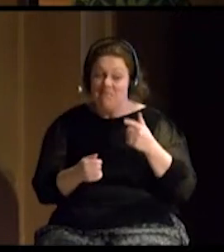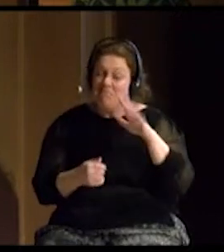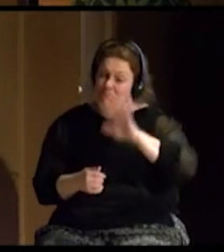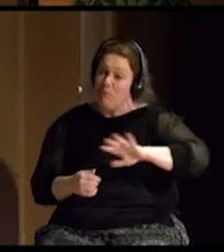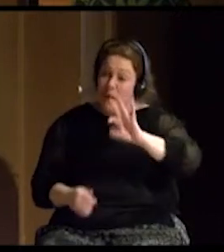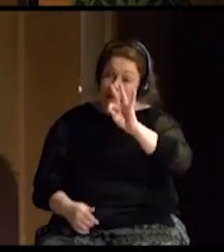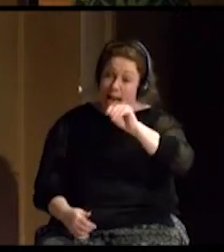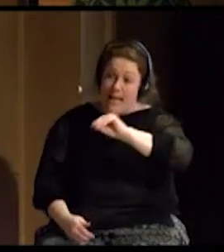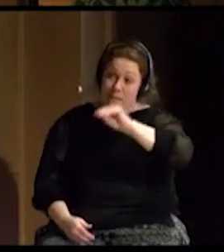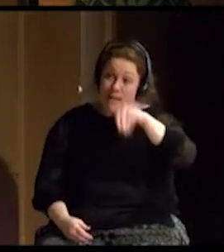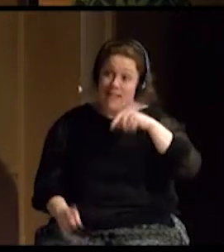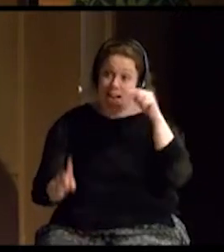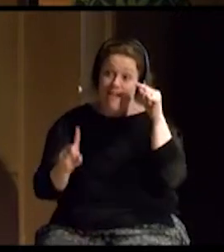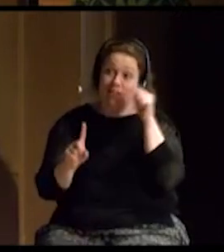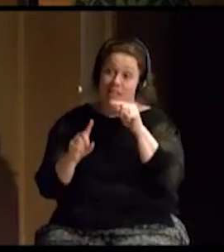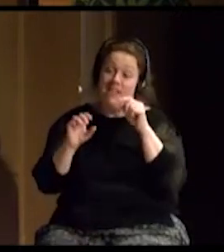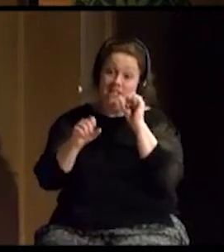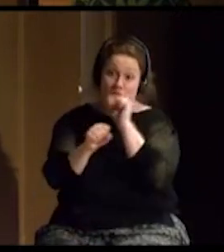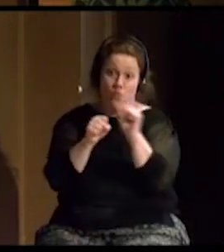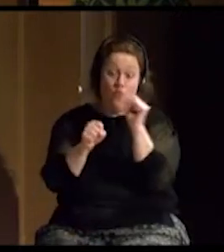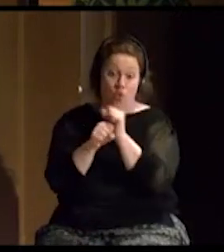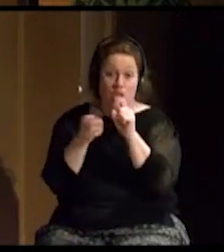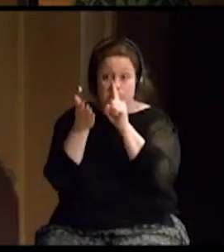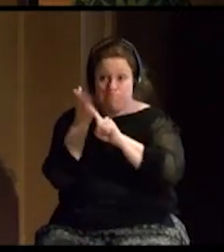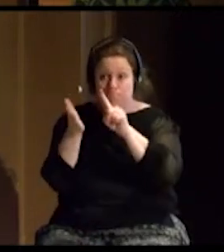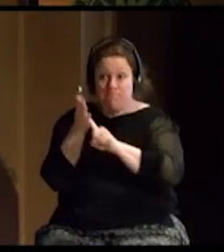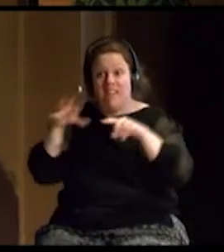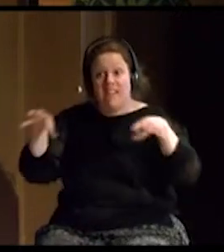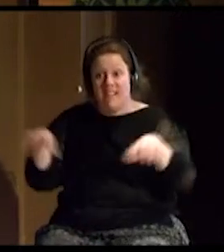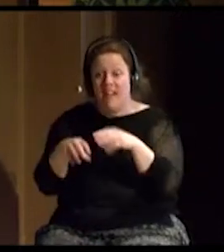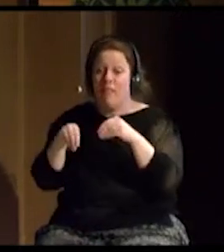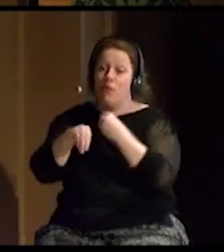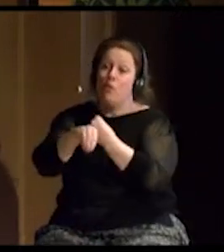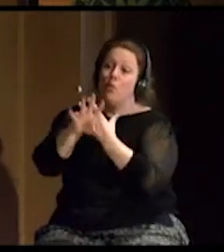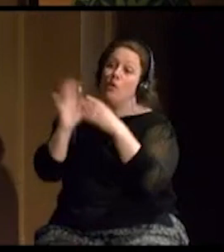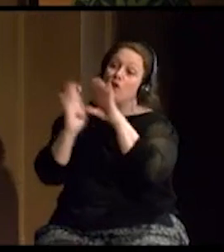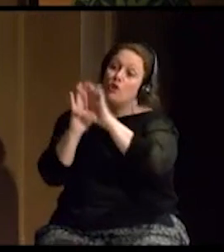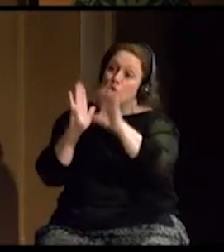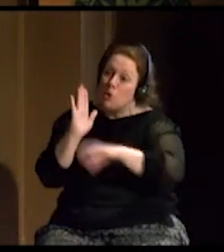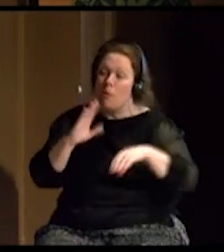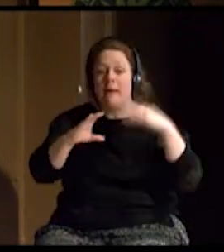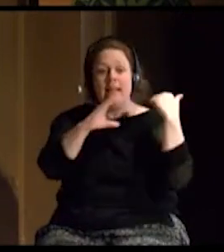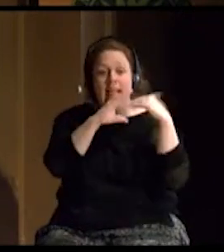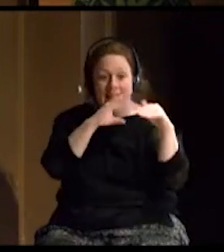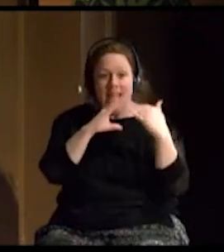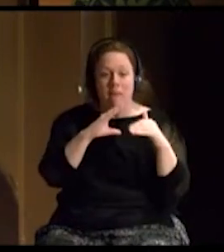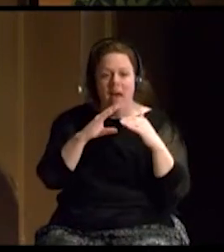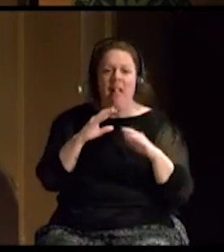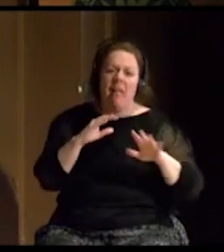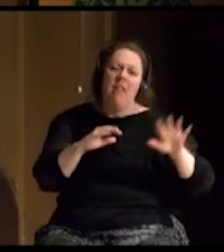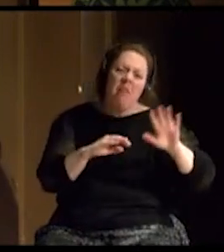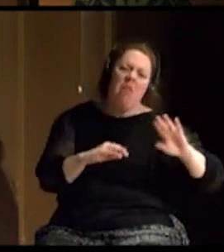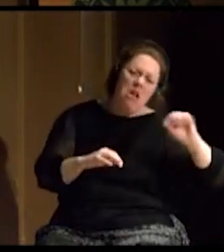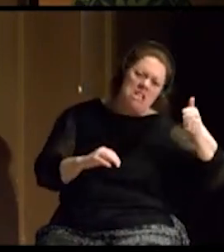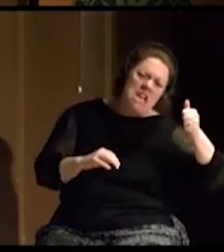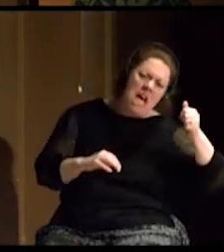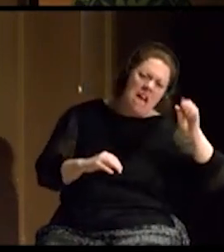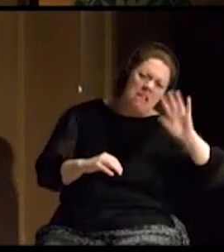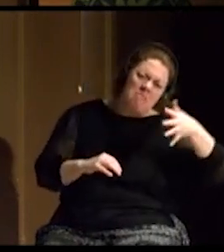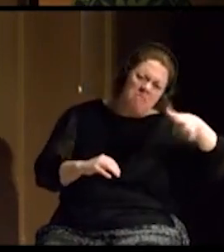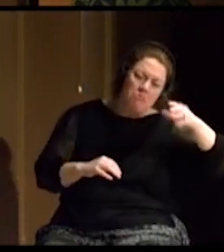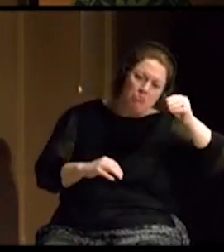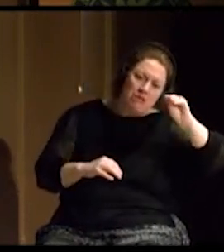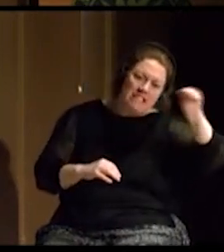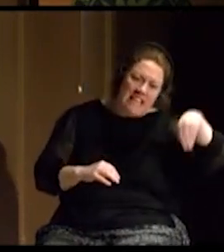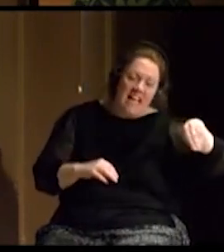90% of this work was all done over Zoom and email, and the rest was in person. So this